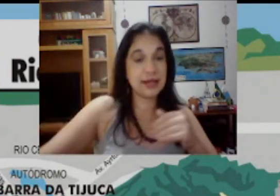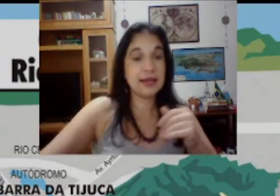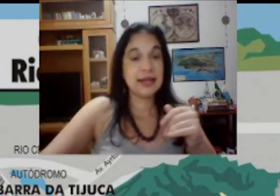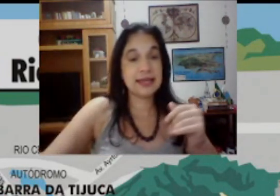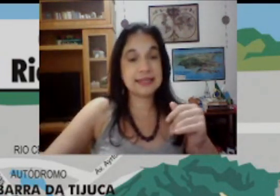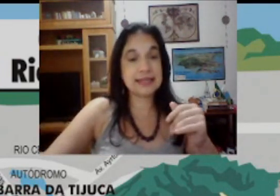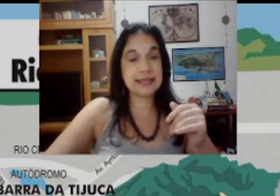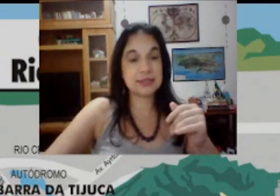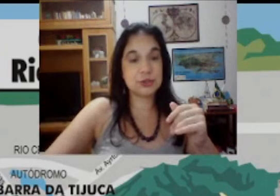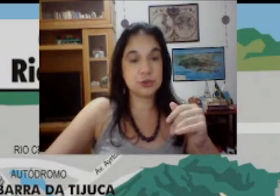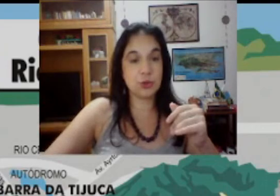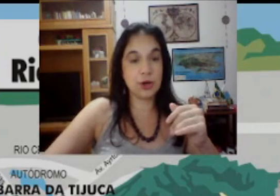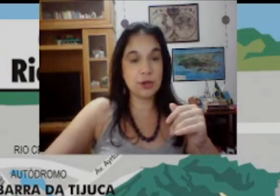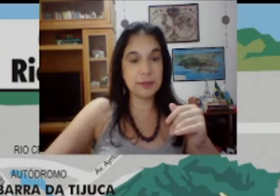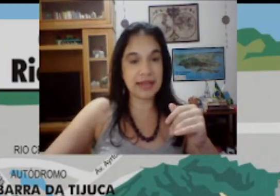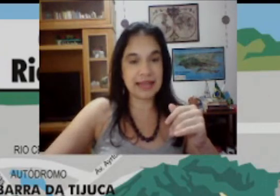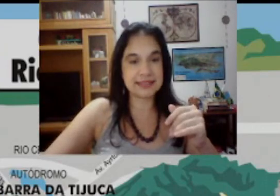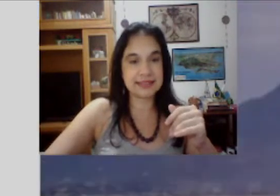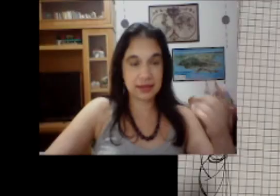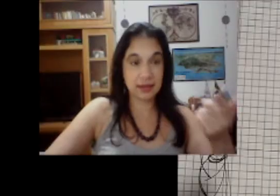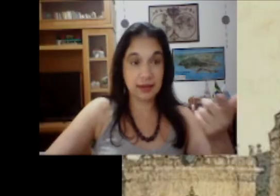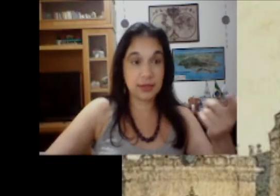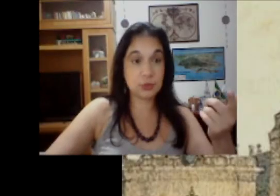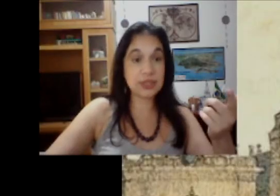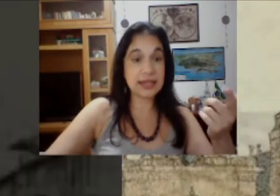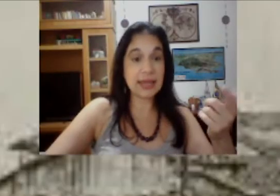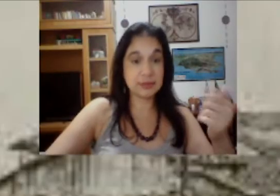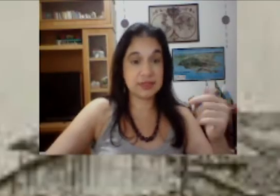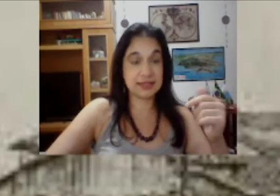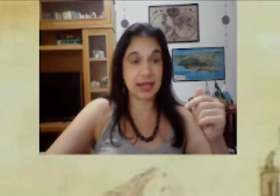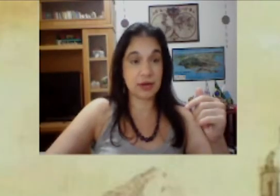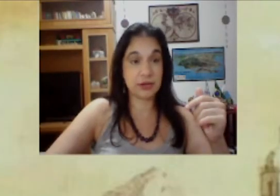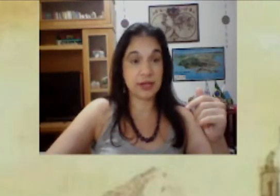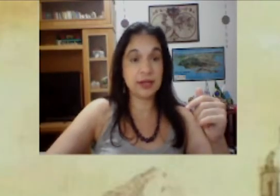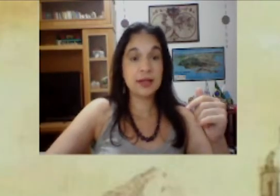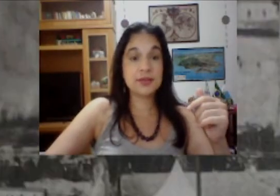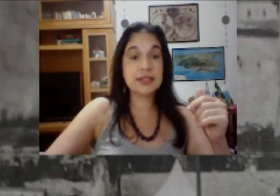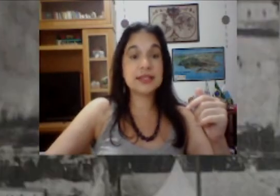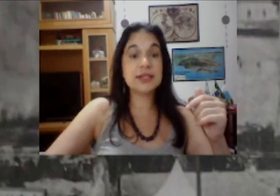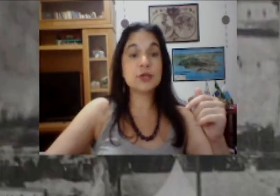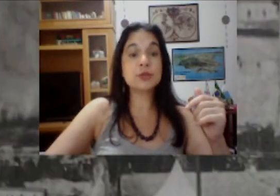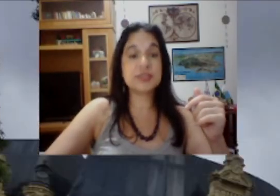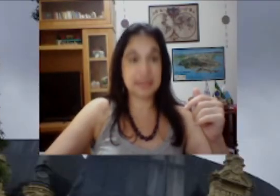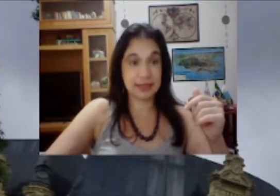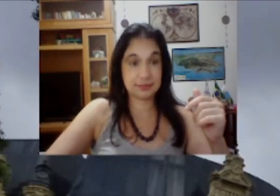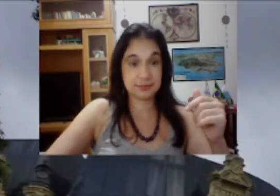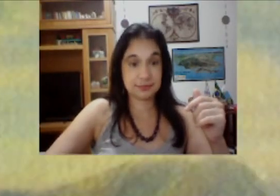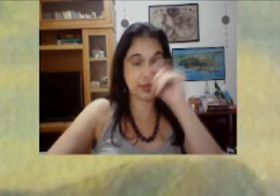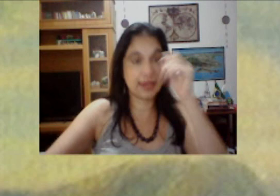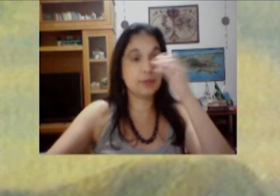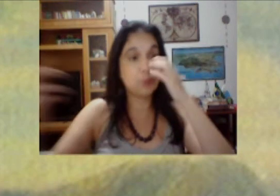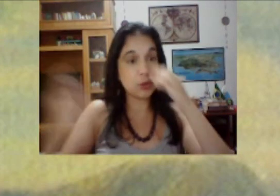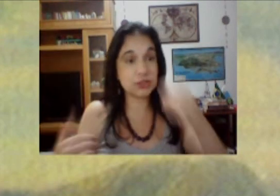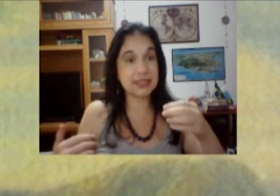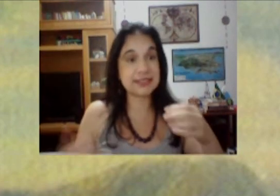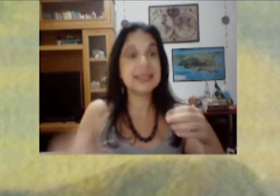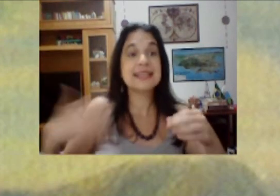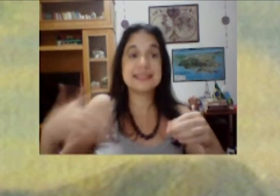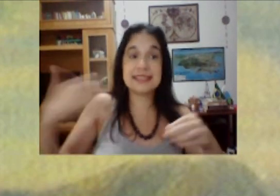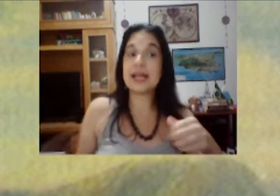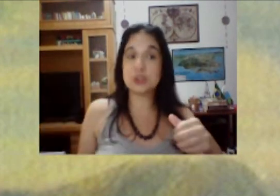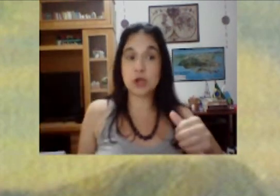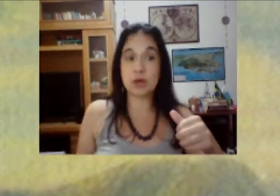area, he intended to urbanize it, and he renamed this area the New City. In